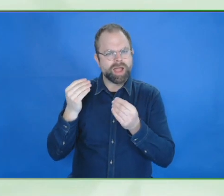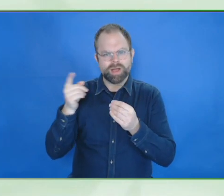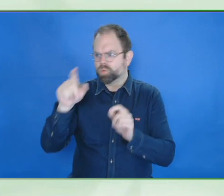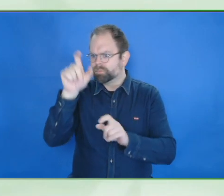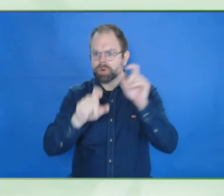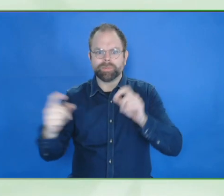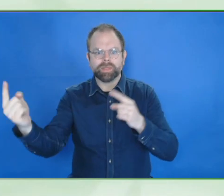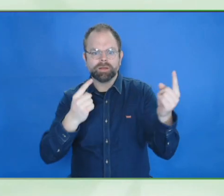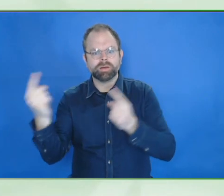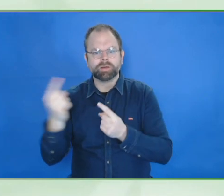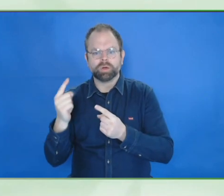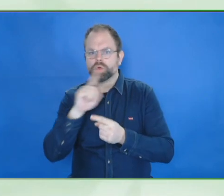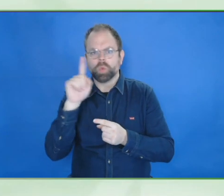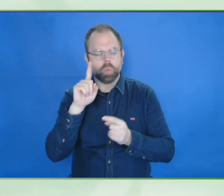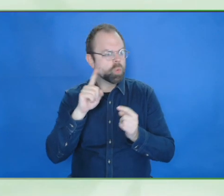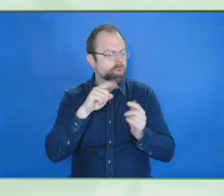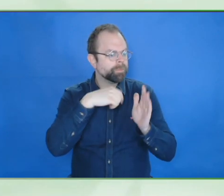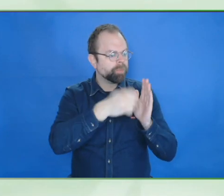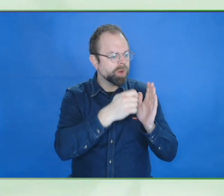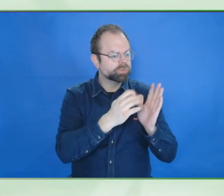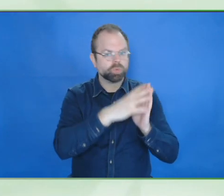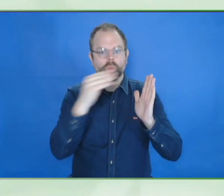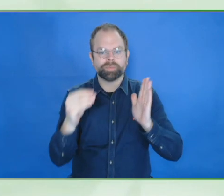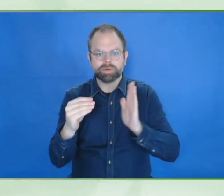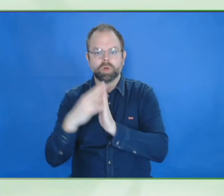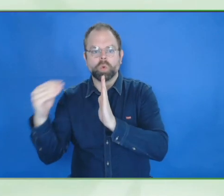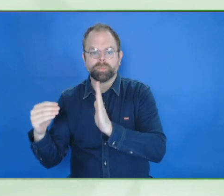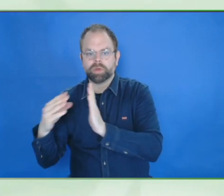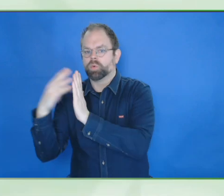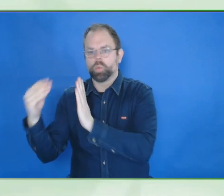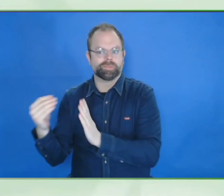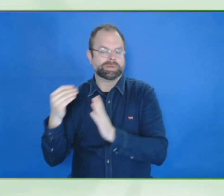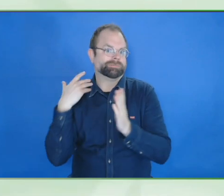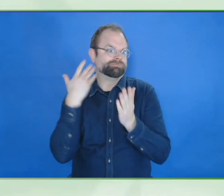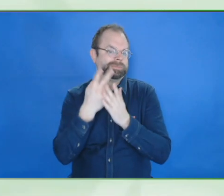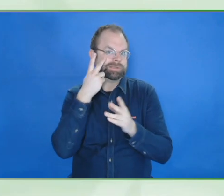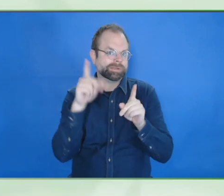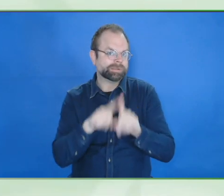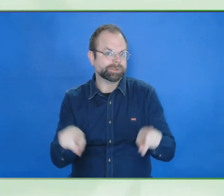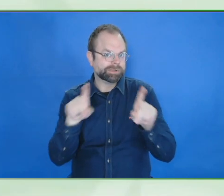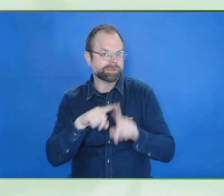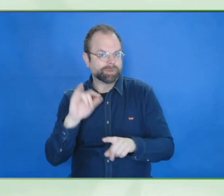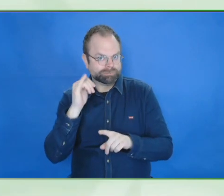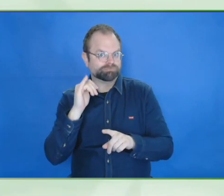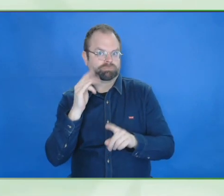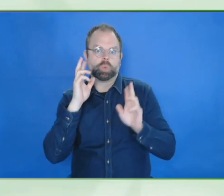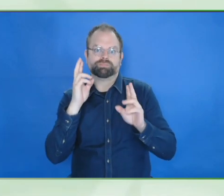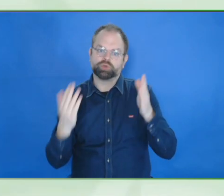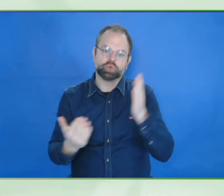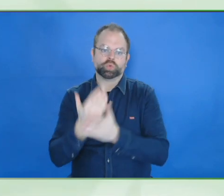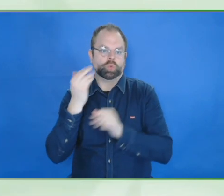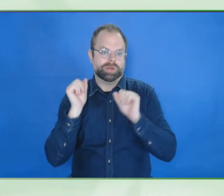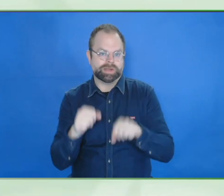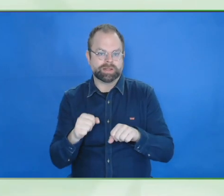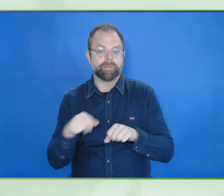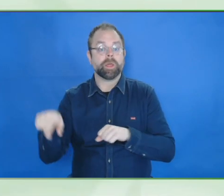with new ideas and think it's really new, and then somebody in another country has already done that or improved upon it. So I think that's the